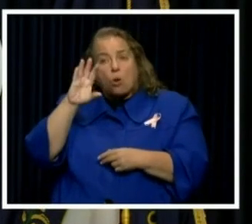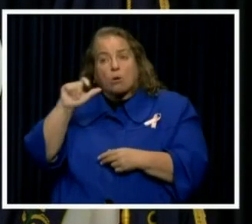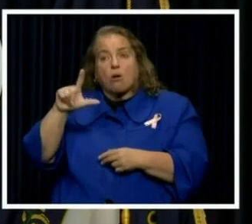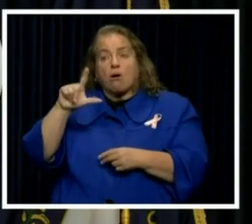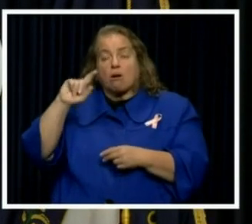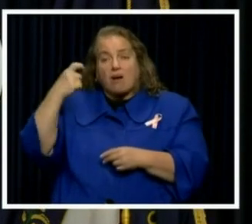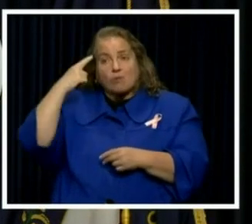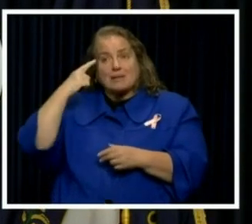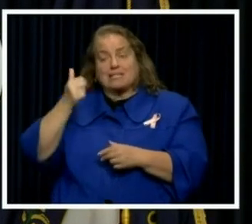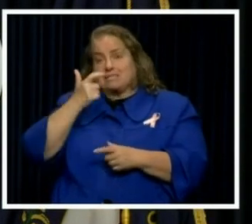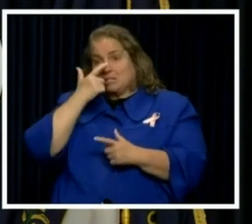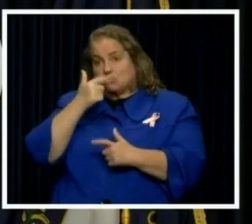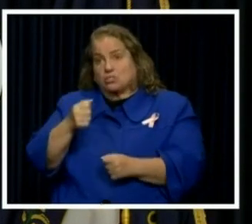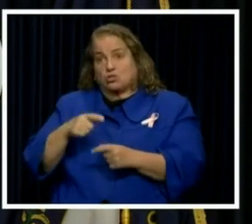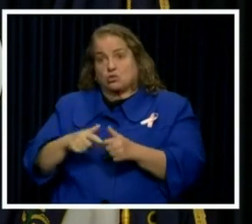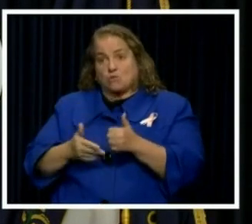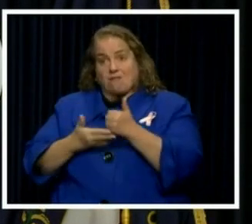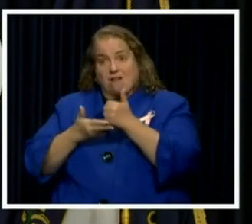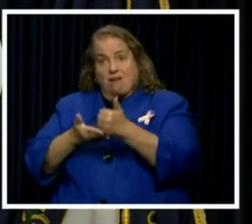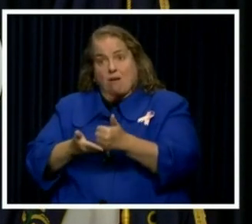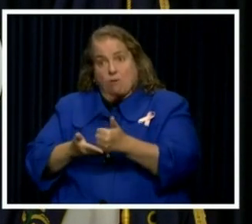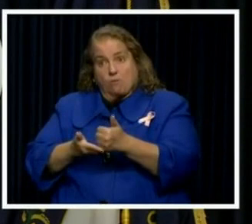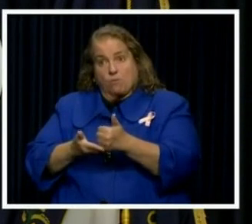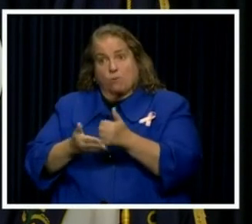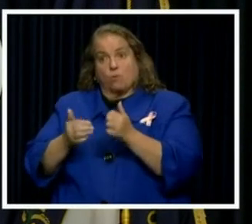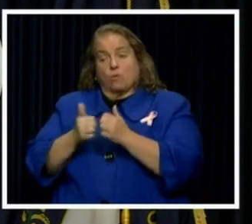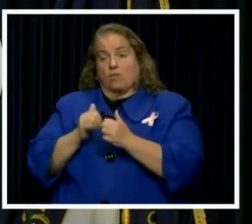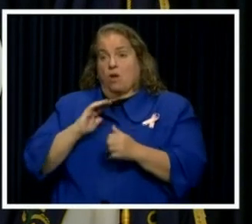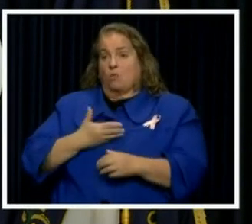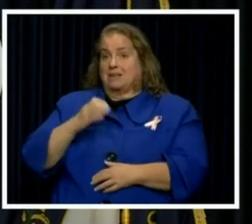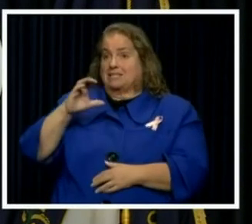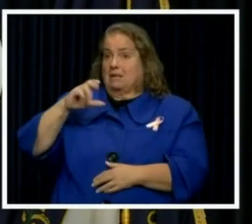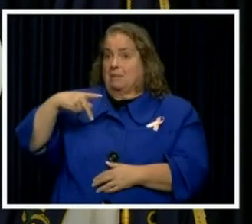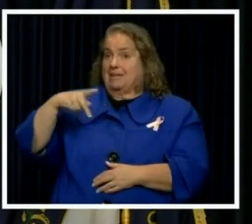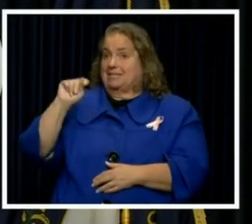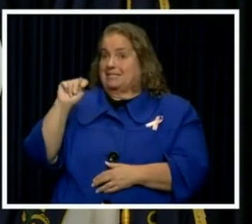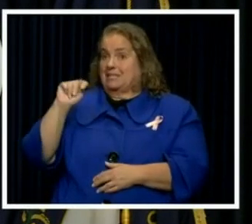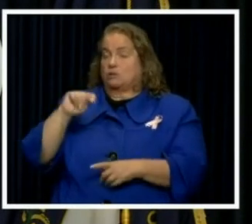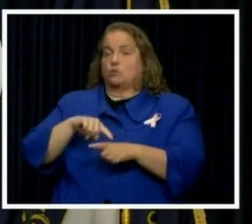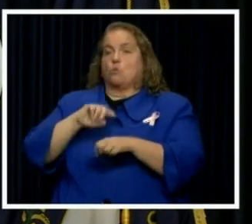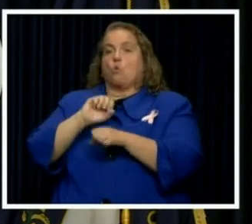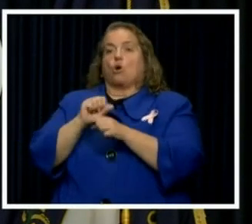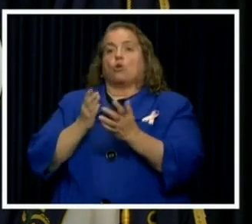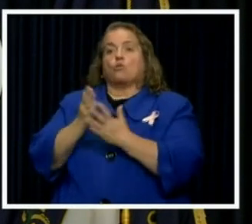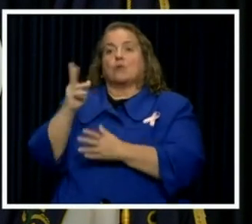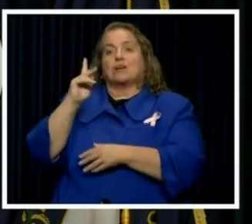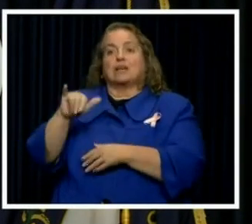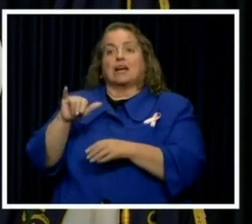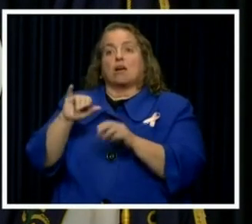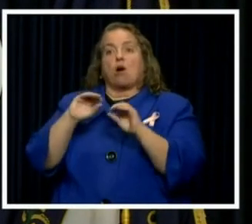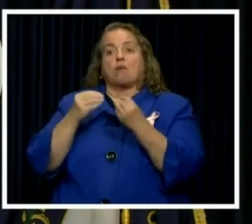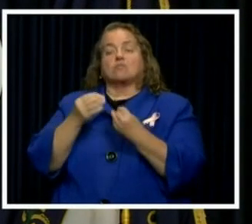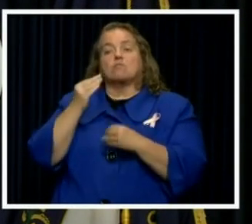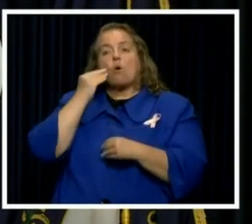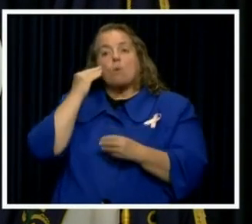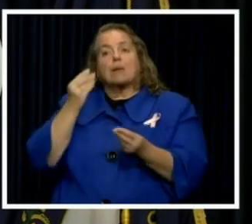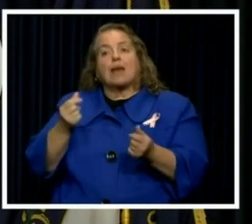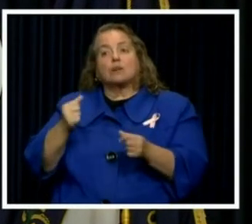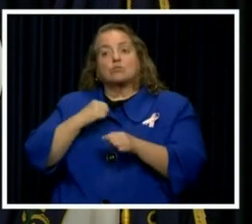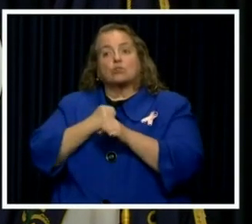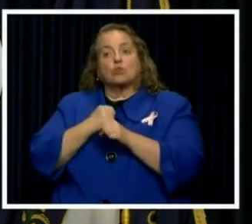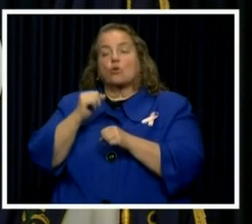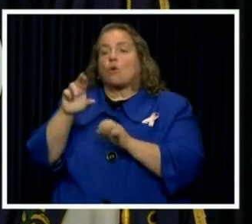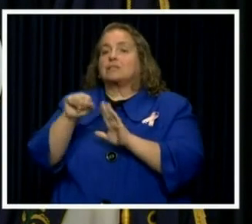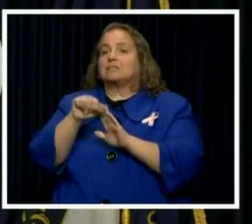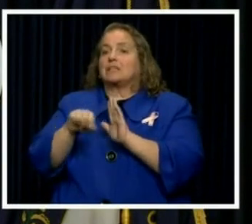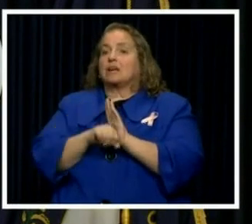is interested in engaging with our CPTs, work it through the Kentucky Office of Homeland Security or, once again, the